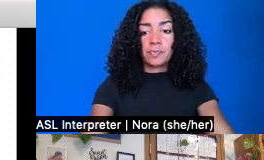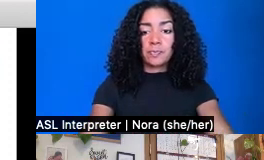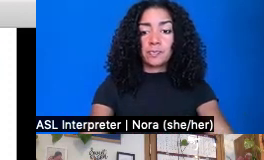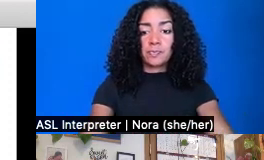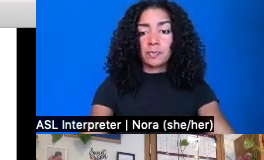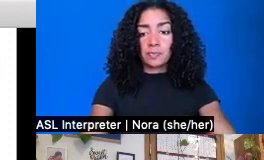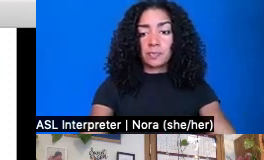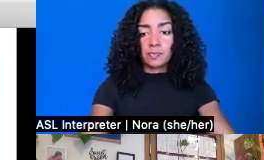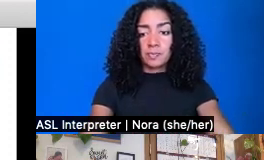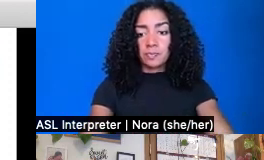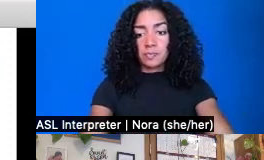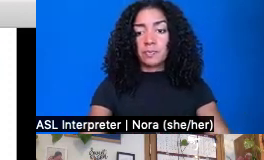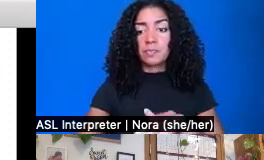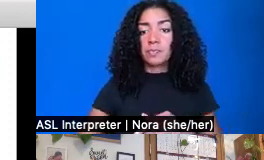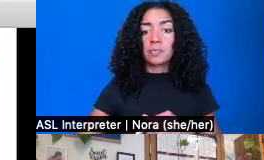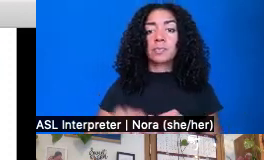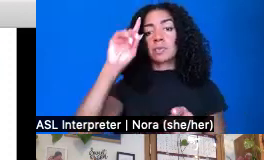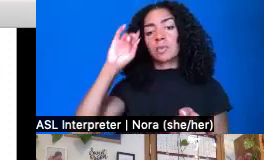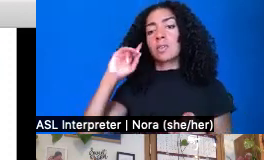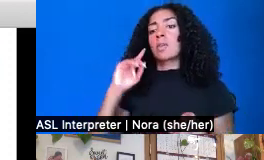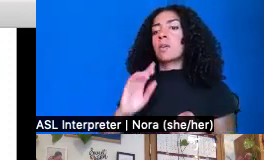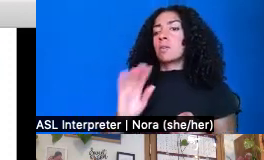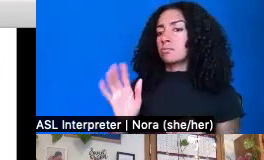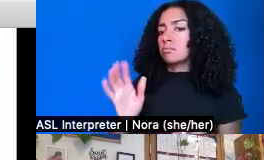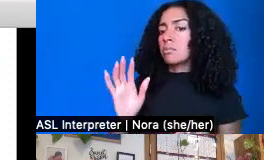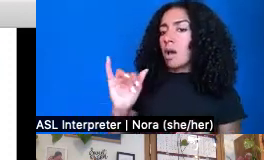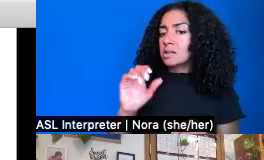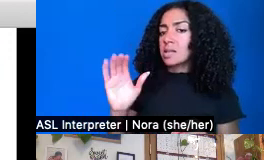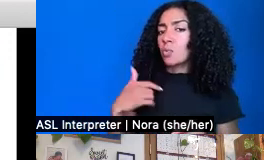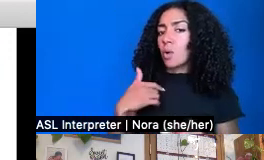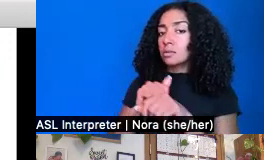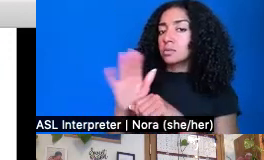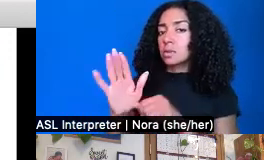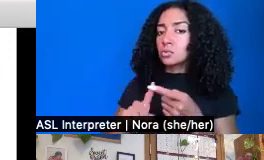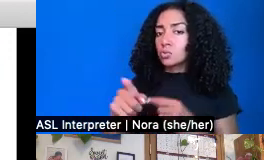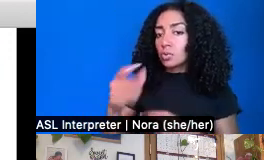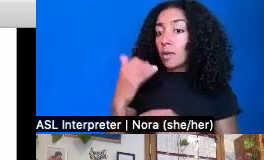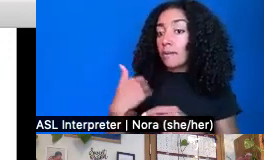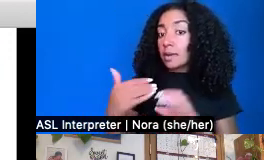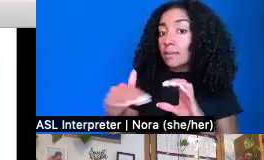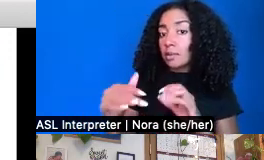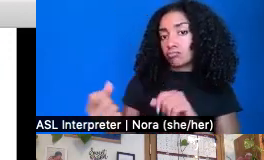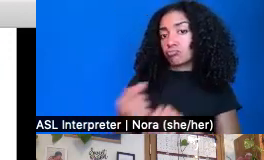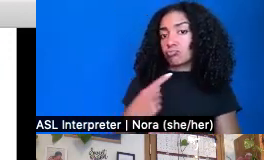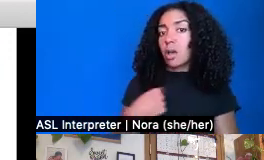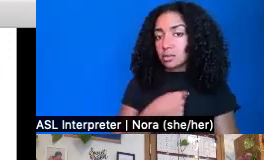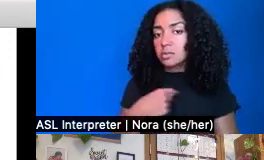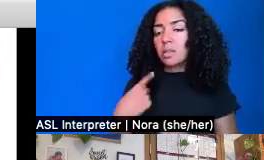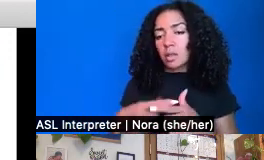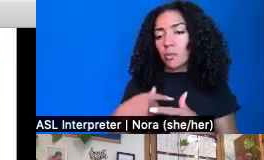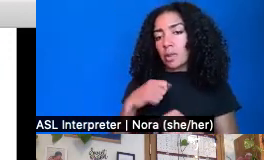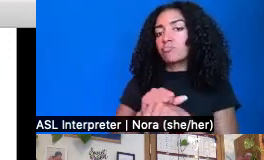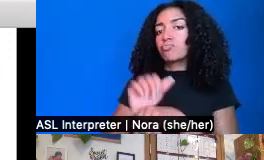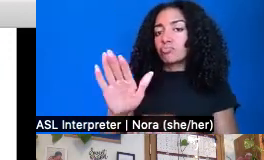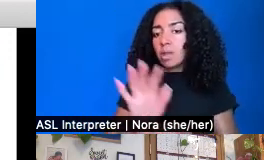Isaac, we'll get that to you. If you have an email, feel free to message one of us and we can send over that document